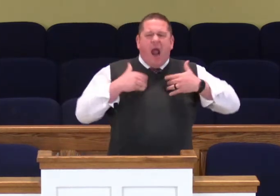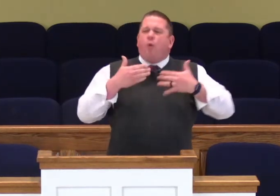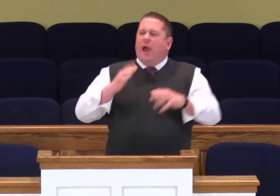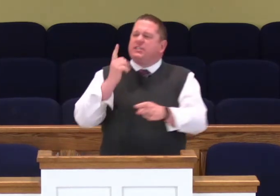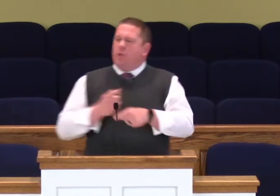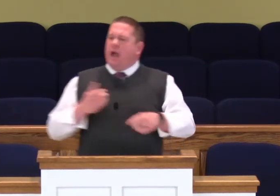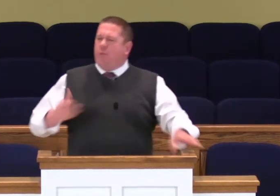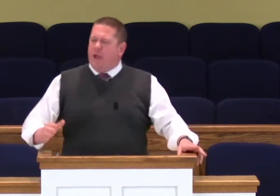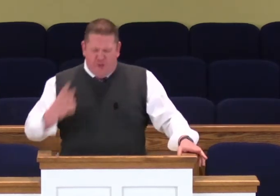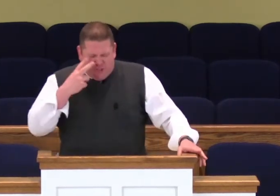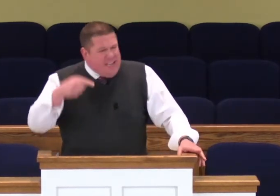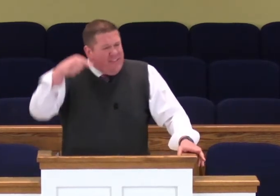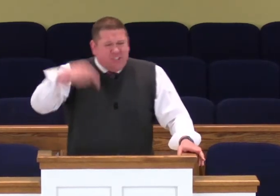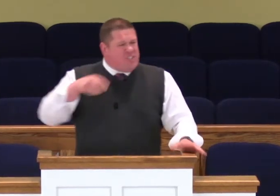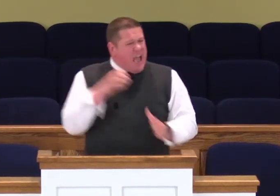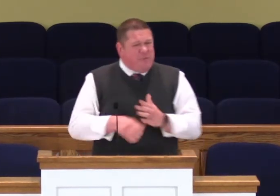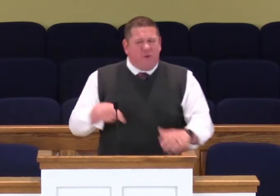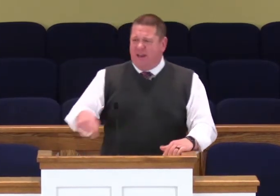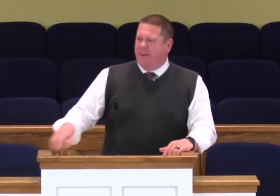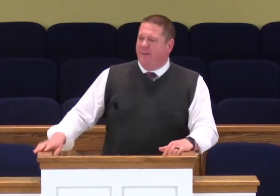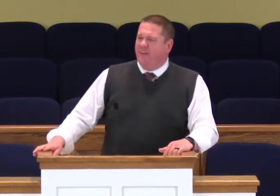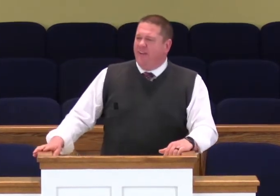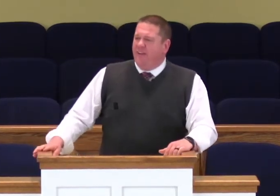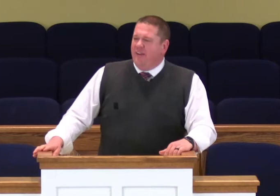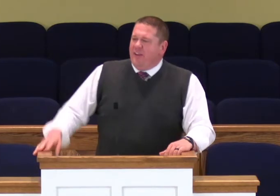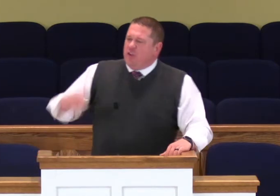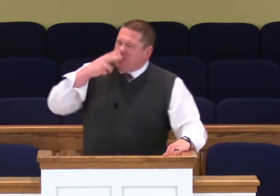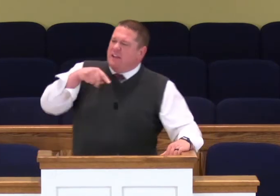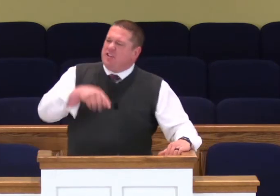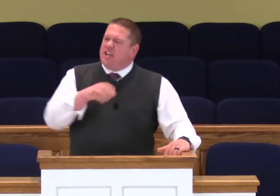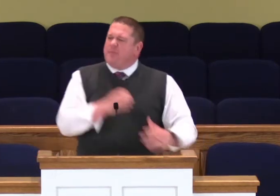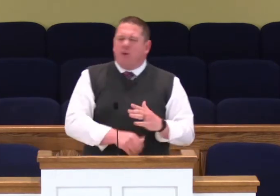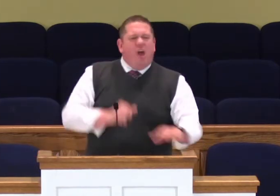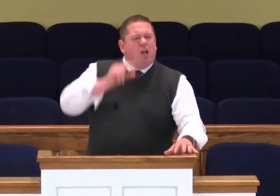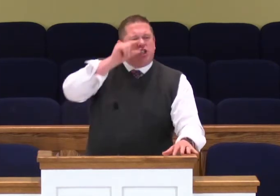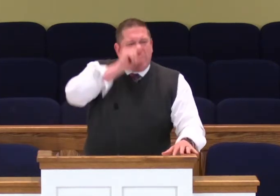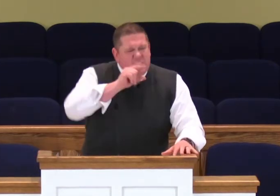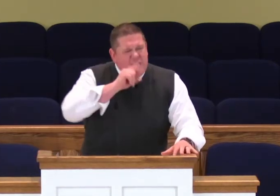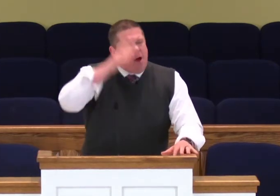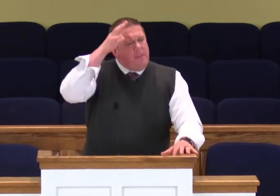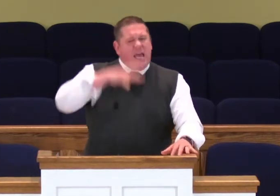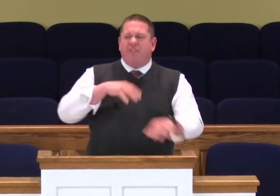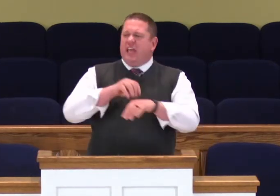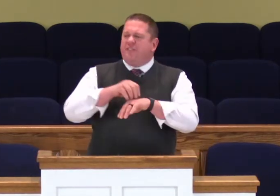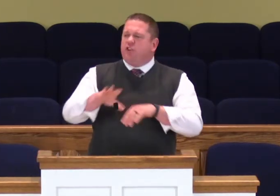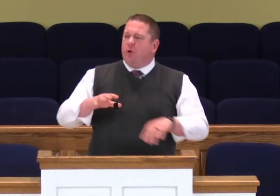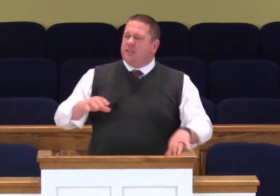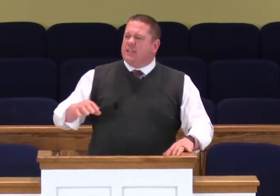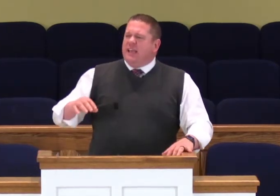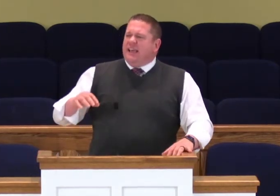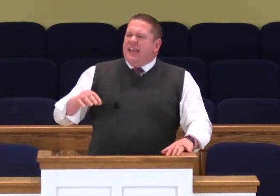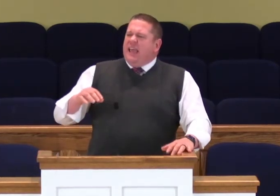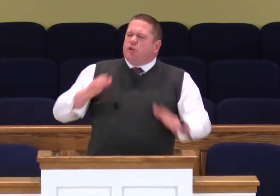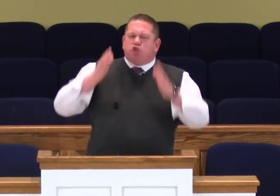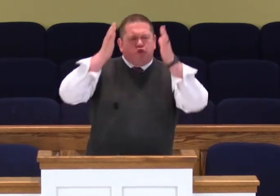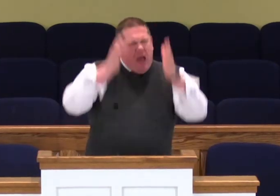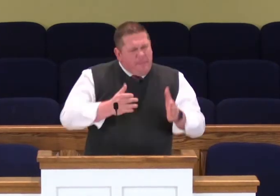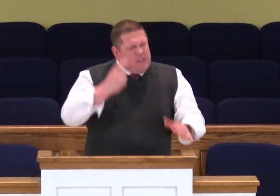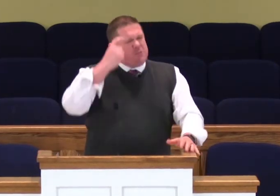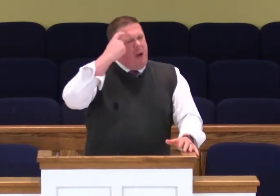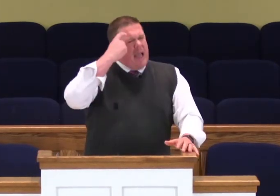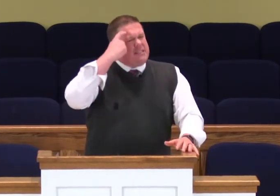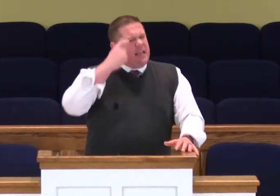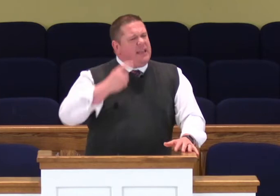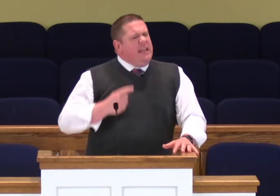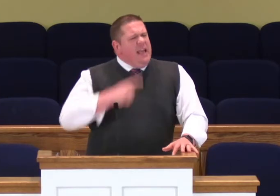that our way is the right way. And you see it in this chapter right here. You see it in this chapter. A Gentile man of influence, he was trapped